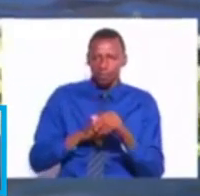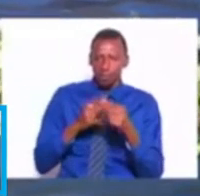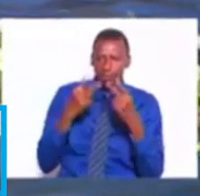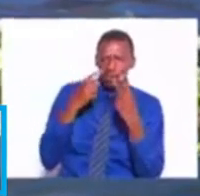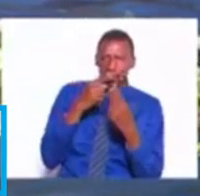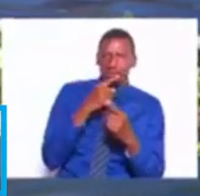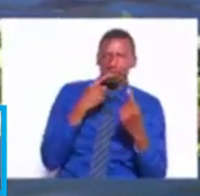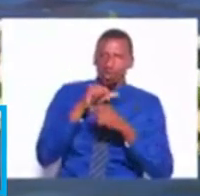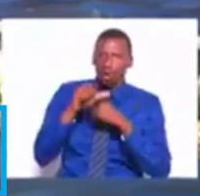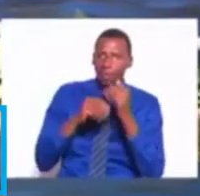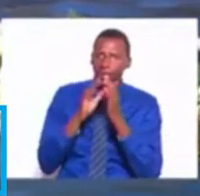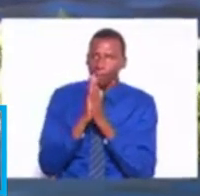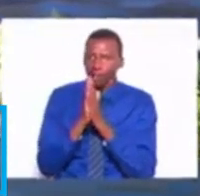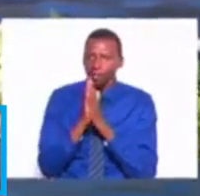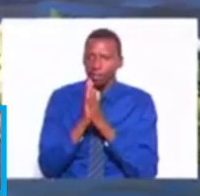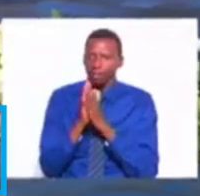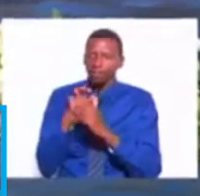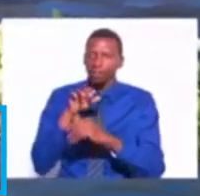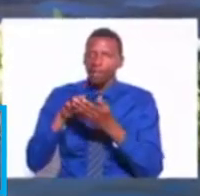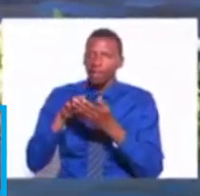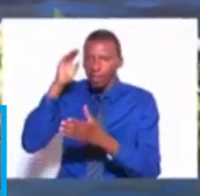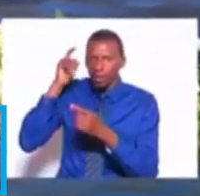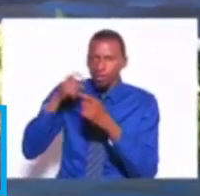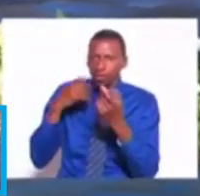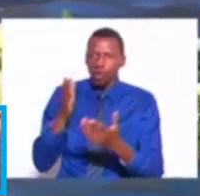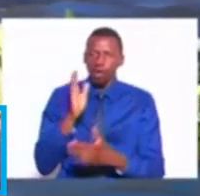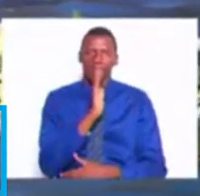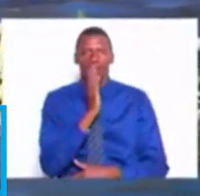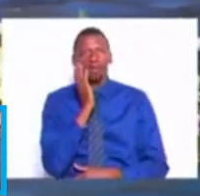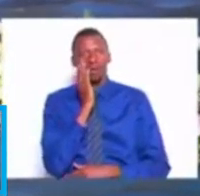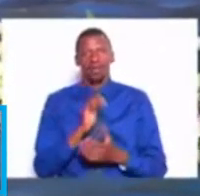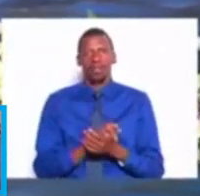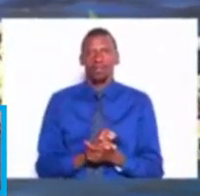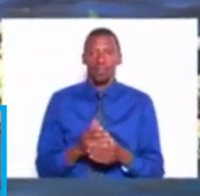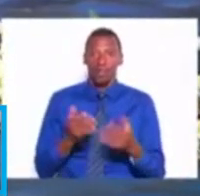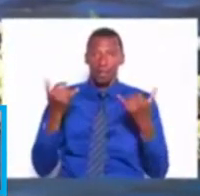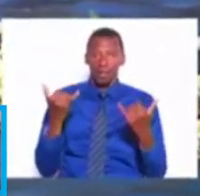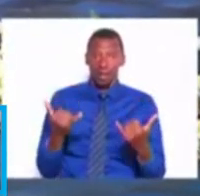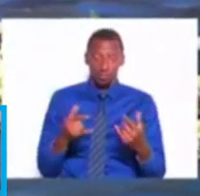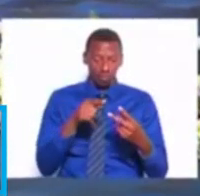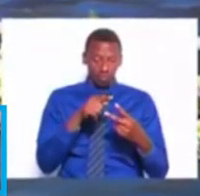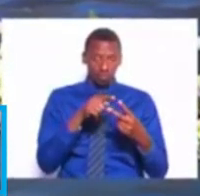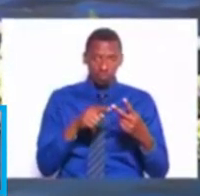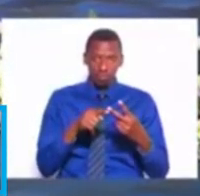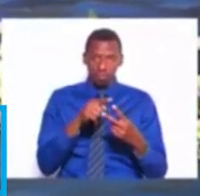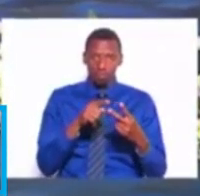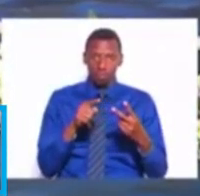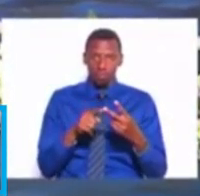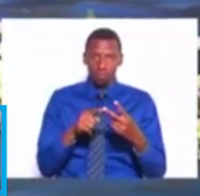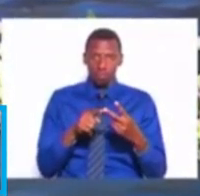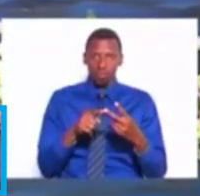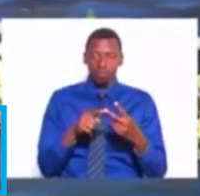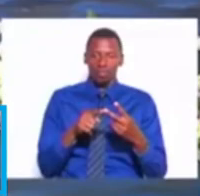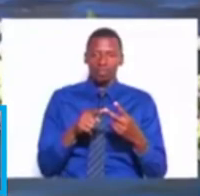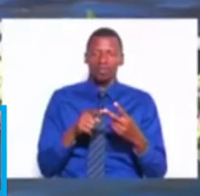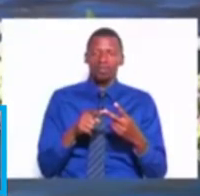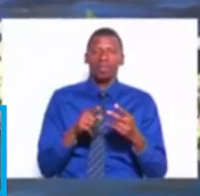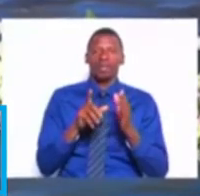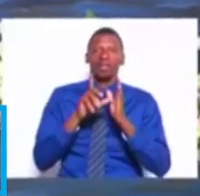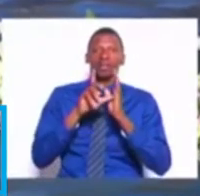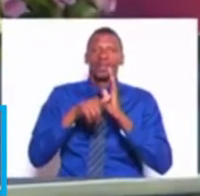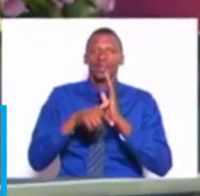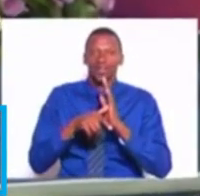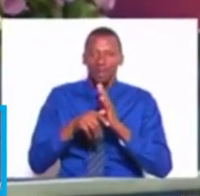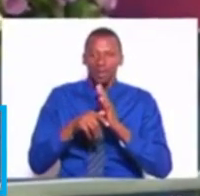prayer, I borrowed it from my mother. Now this combination produced a pastor.